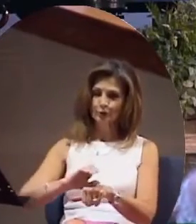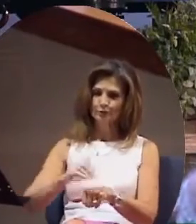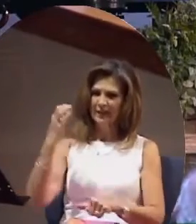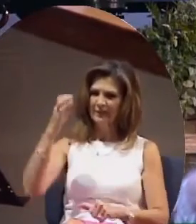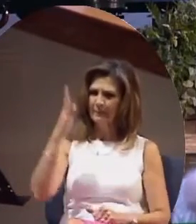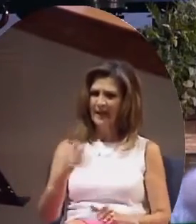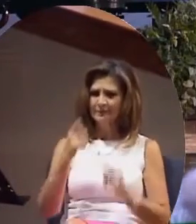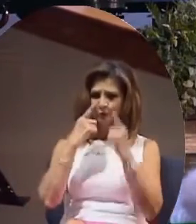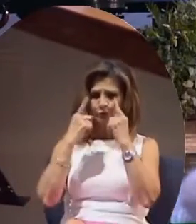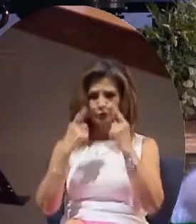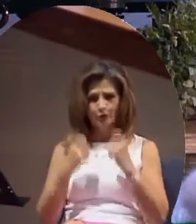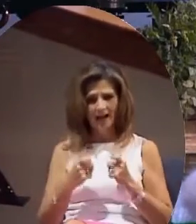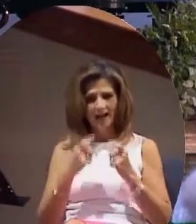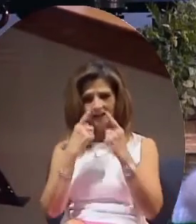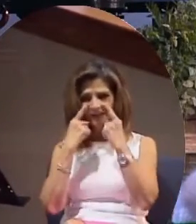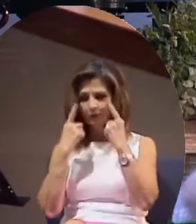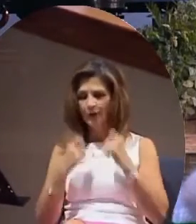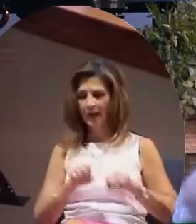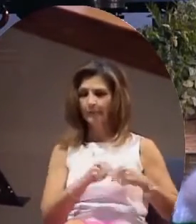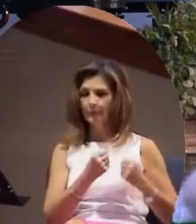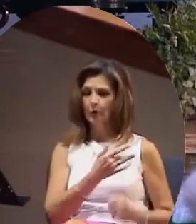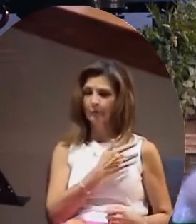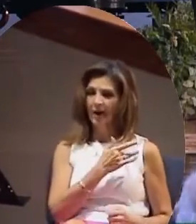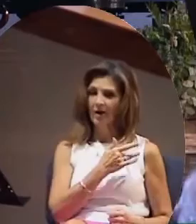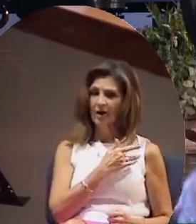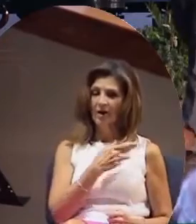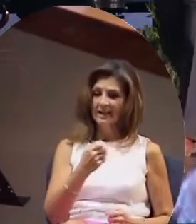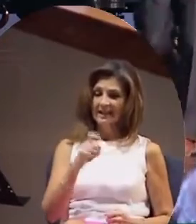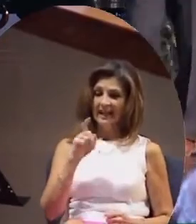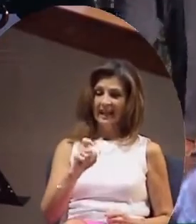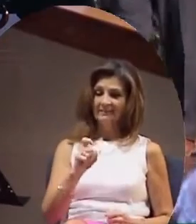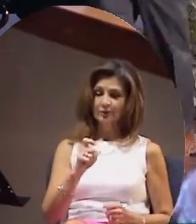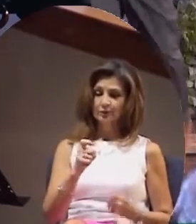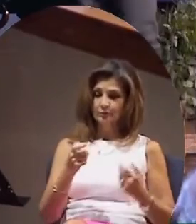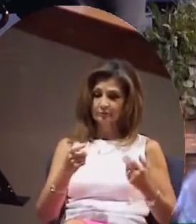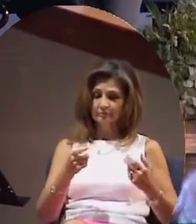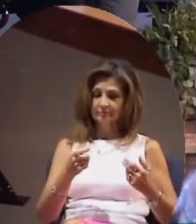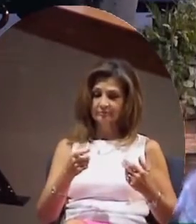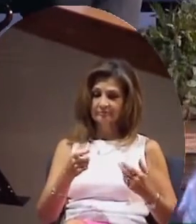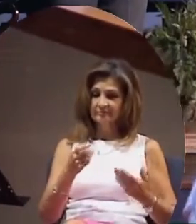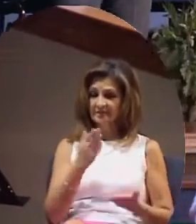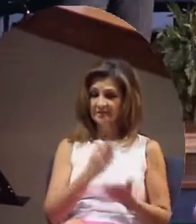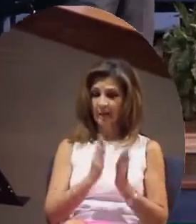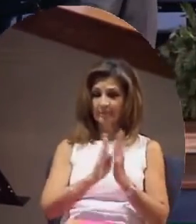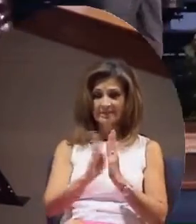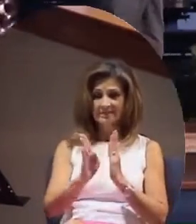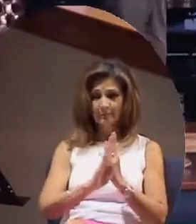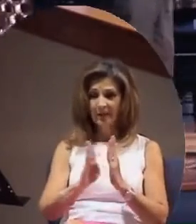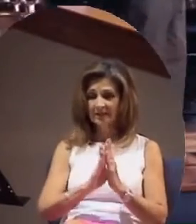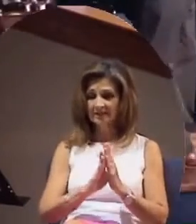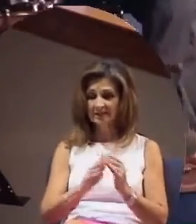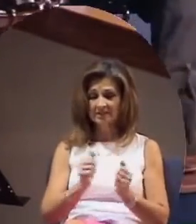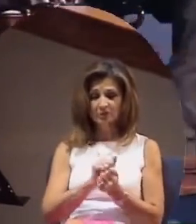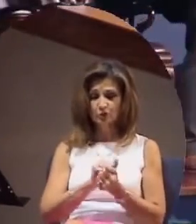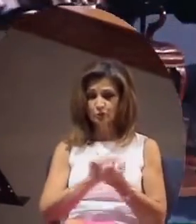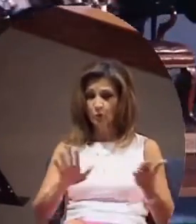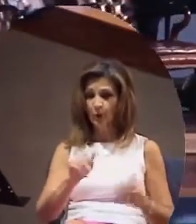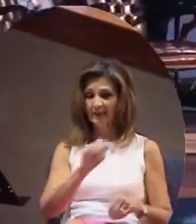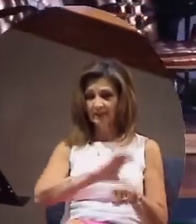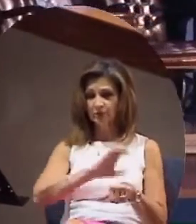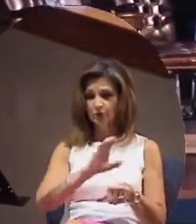and cried and broke my heart. He was having to get rid of his buses. I mean, it literally tore his church up.